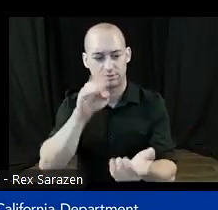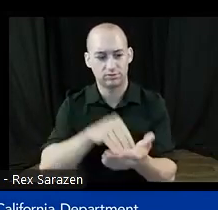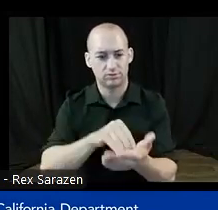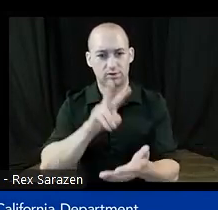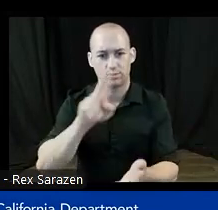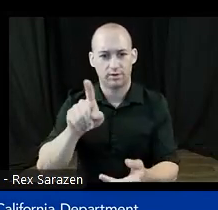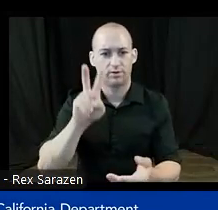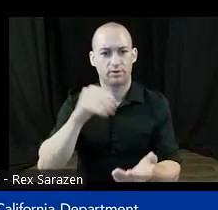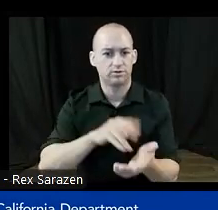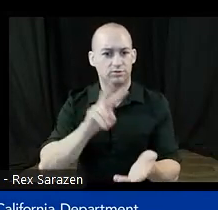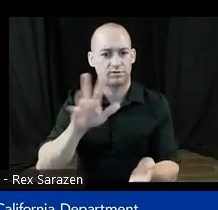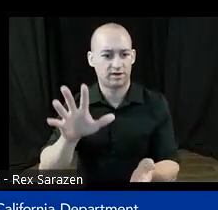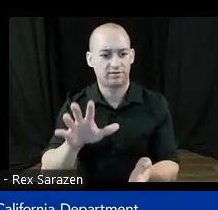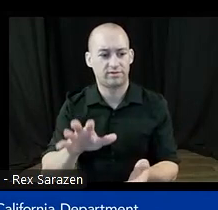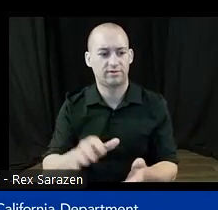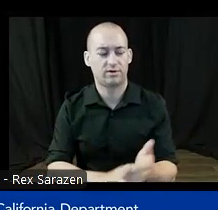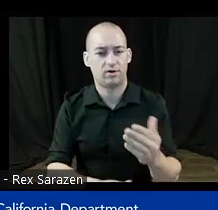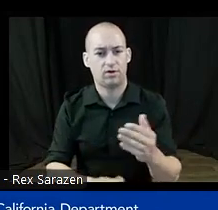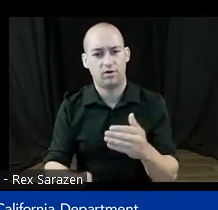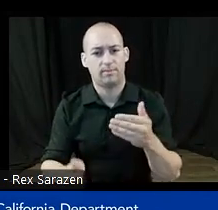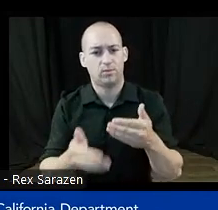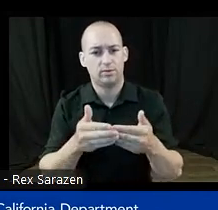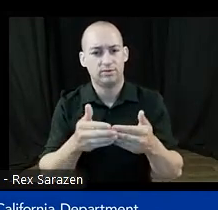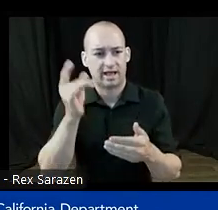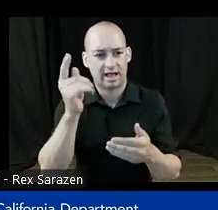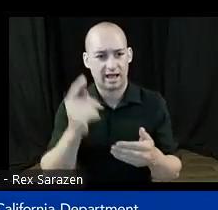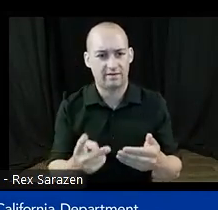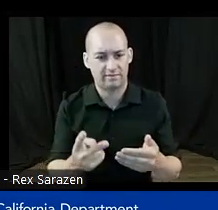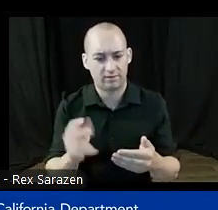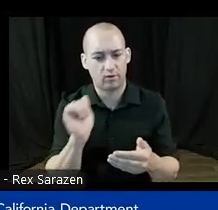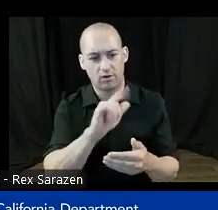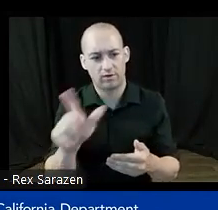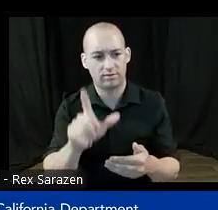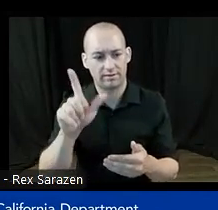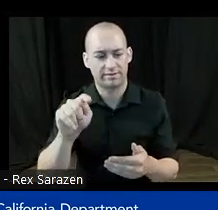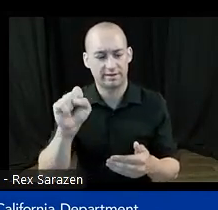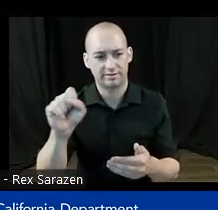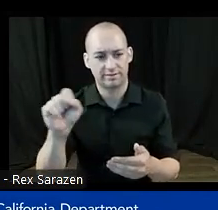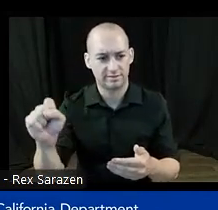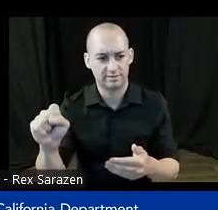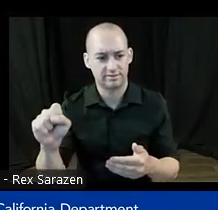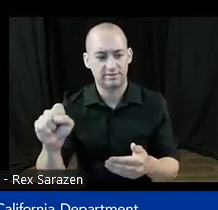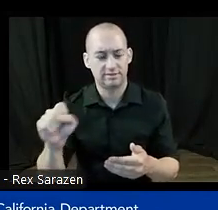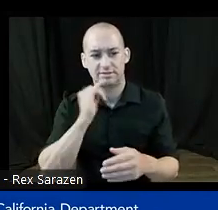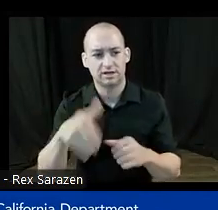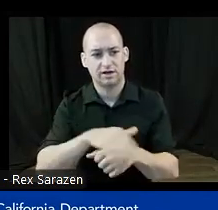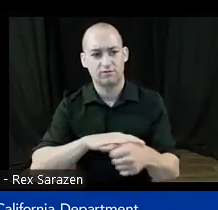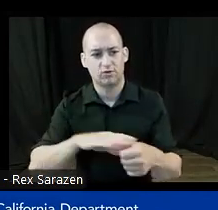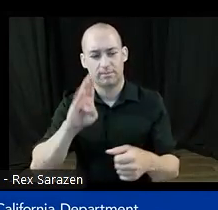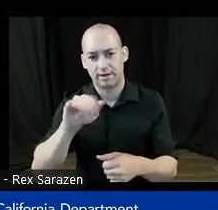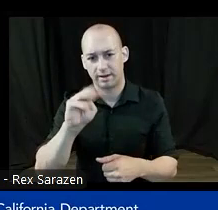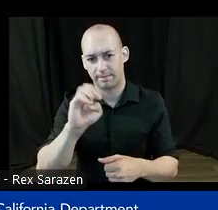2025, almost half of all LTSS, 43%, is covered by